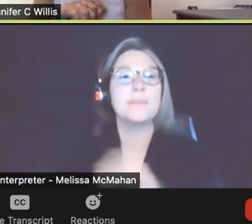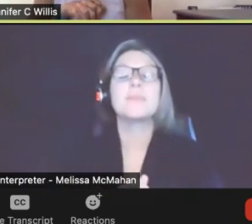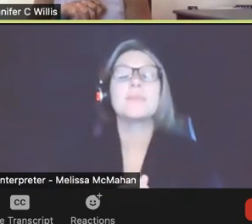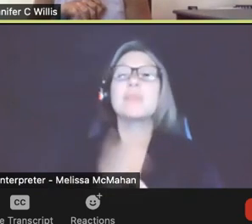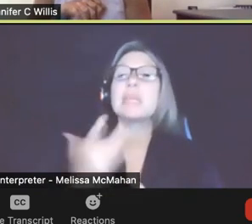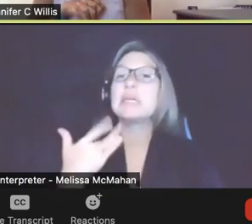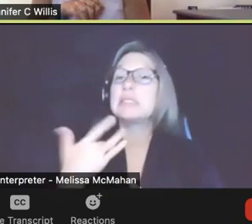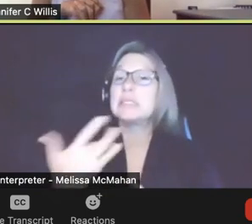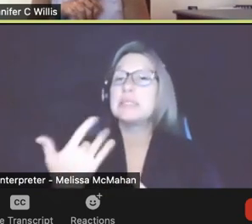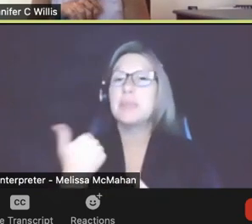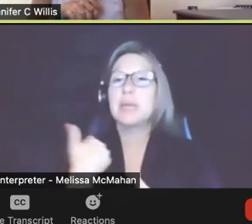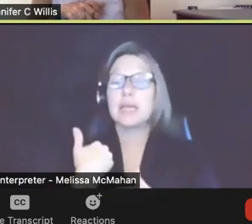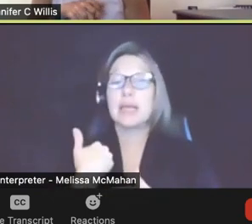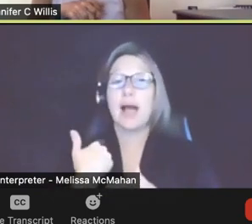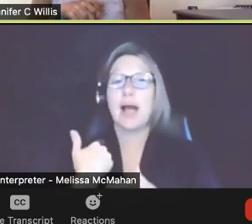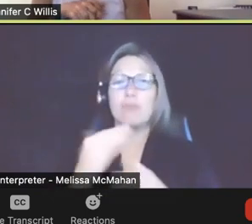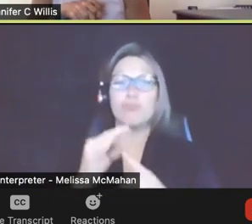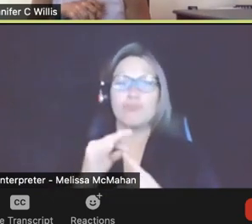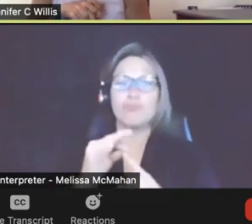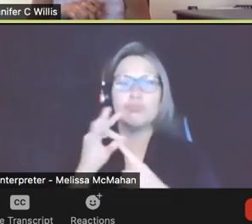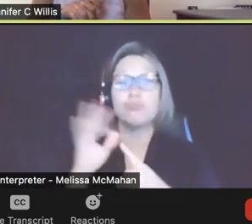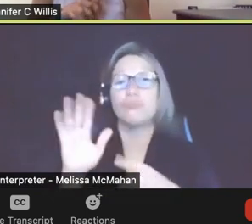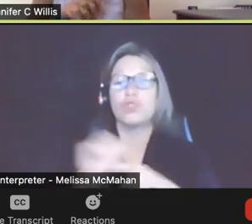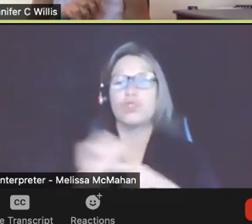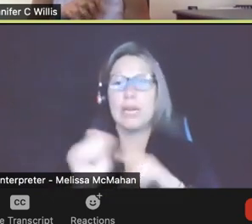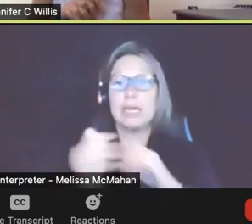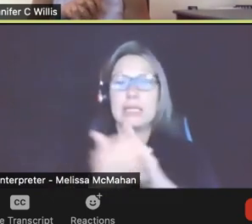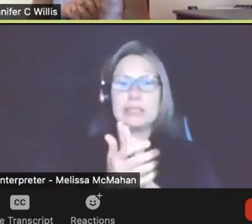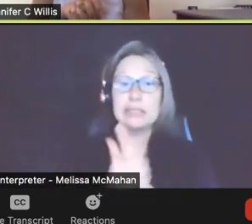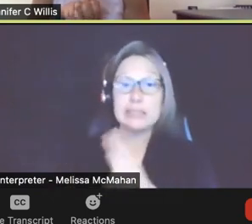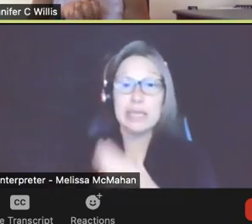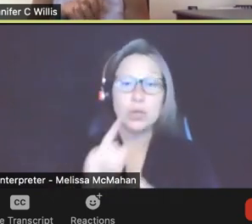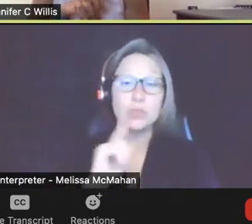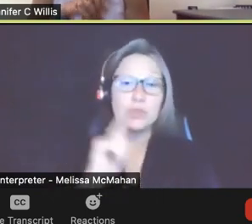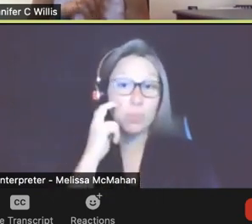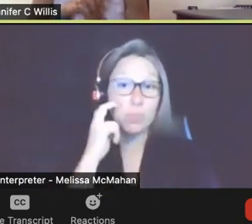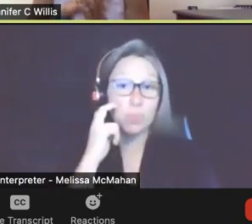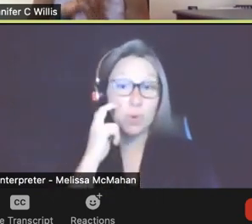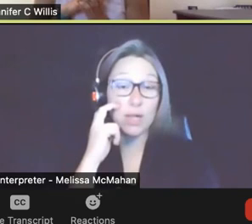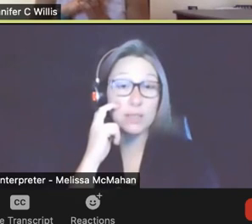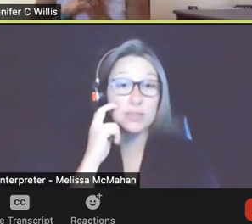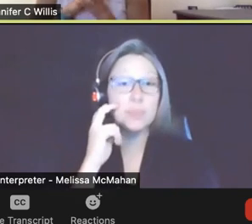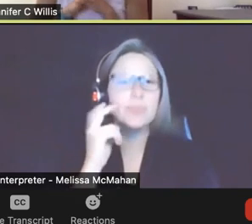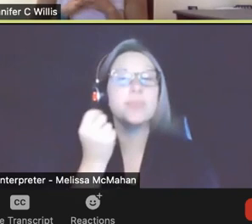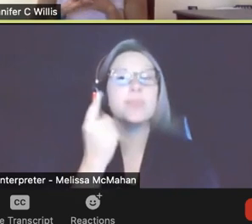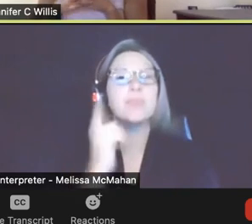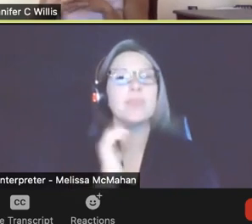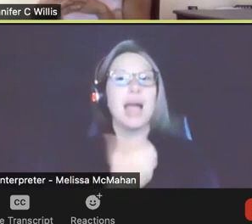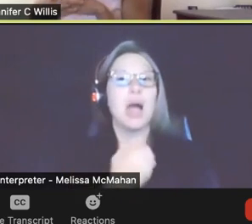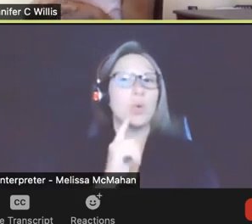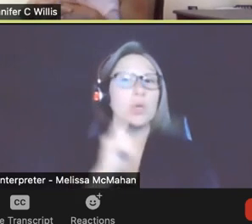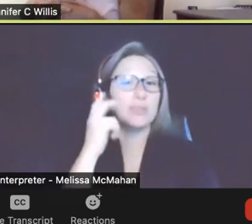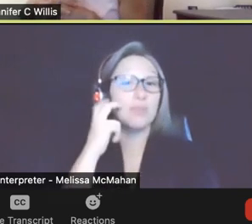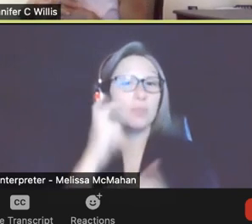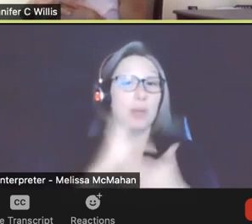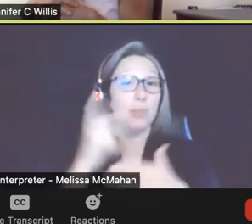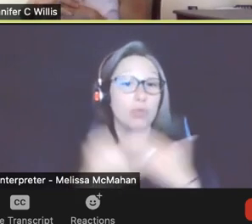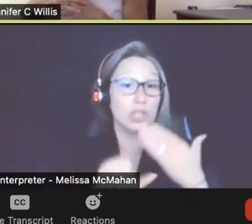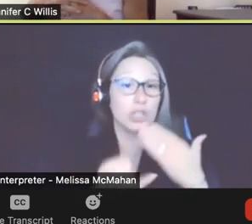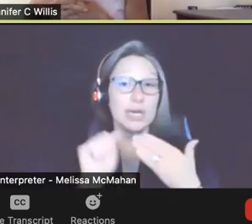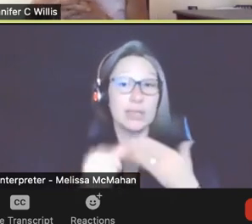skills in deafblindness, which is something that our deafblind projects can help fund and support people in getting if anyone